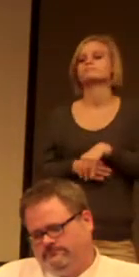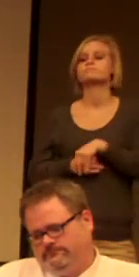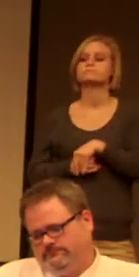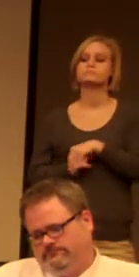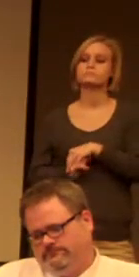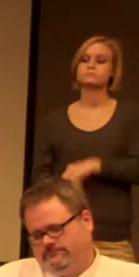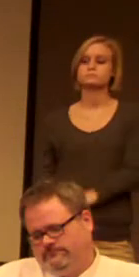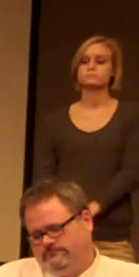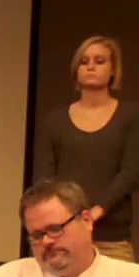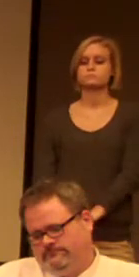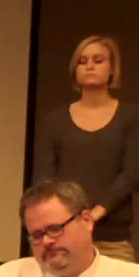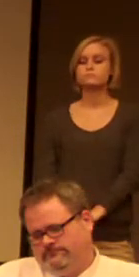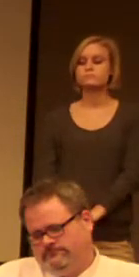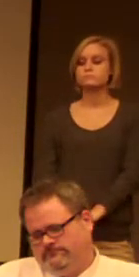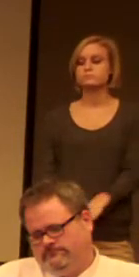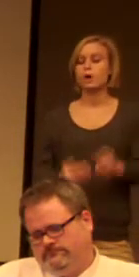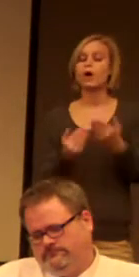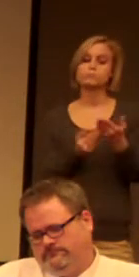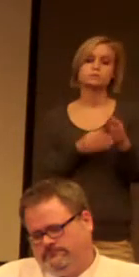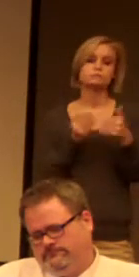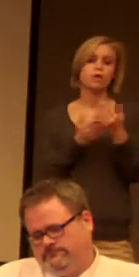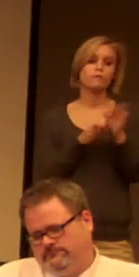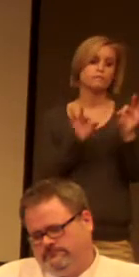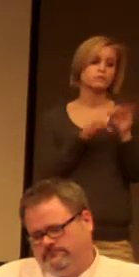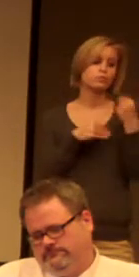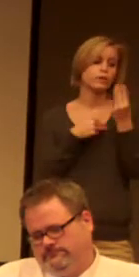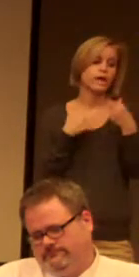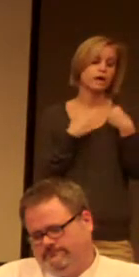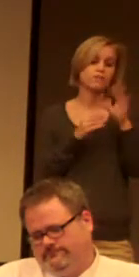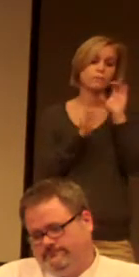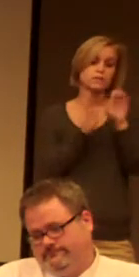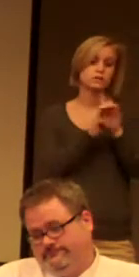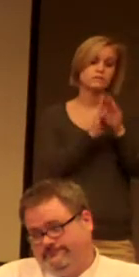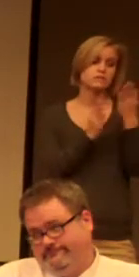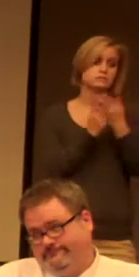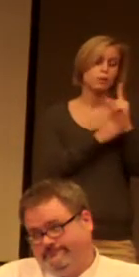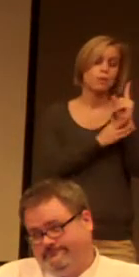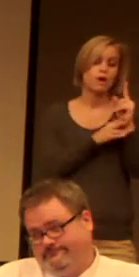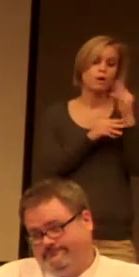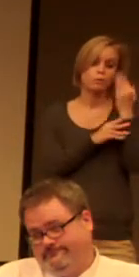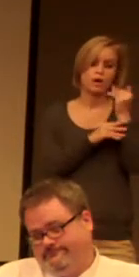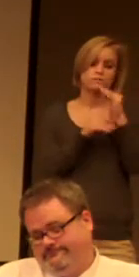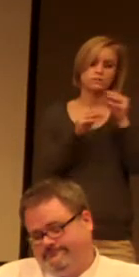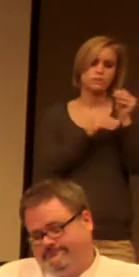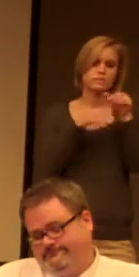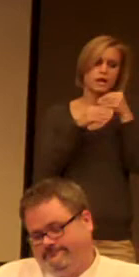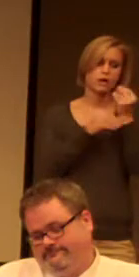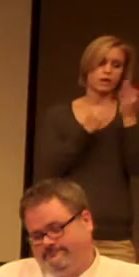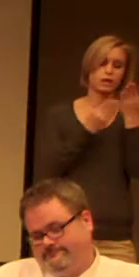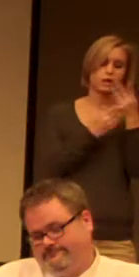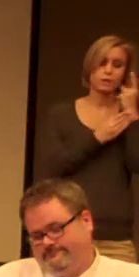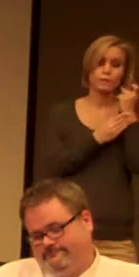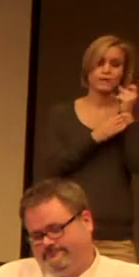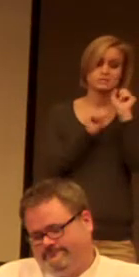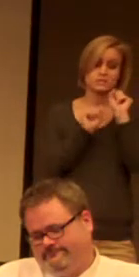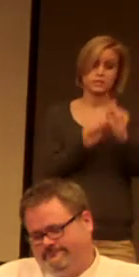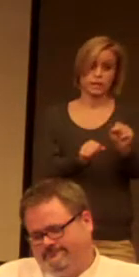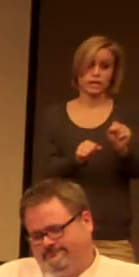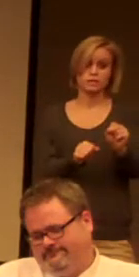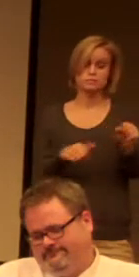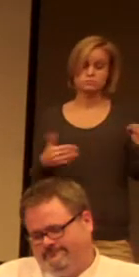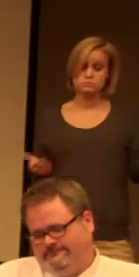Almost all fields. In fact, we do have the picture of it someplace. Why is he moving out of here? Because he can.